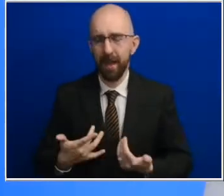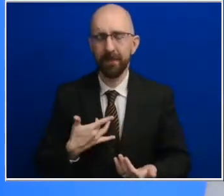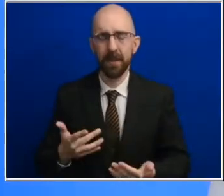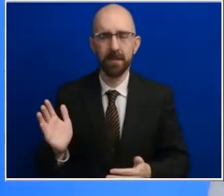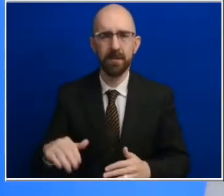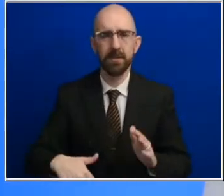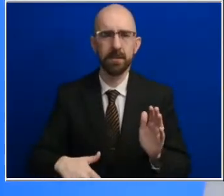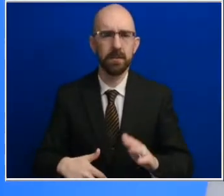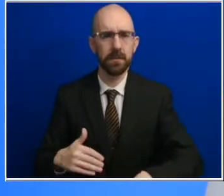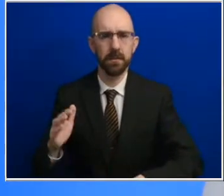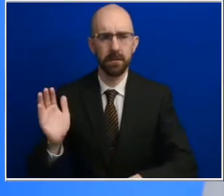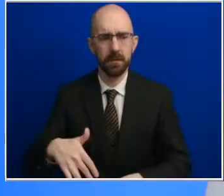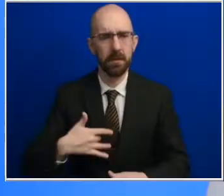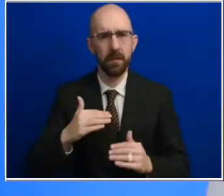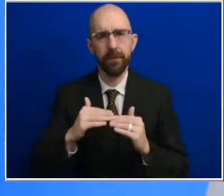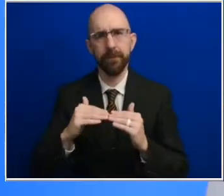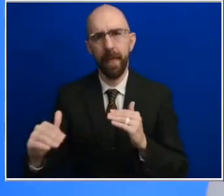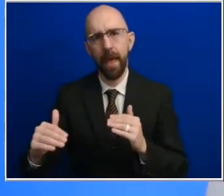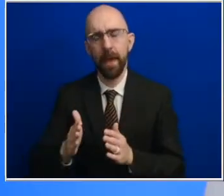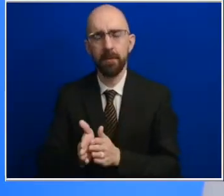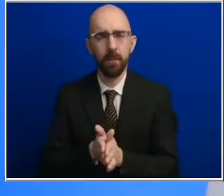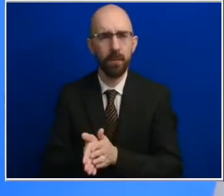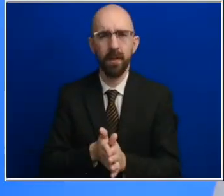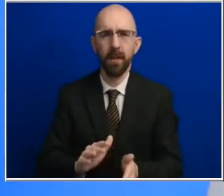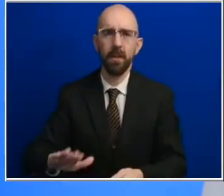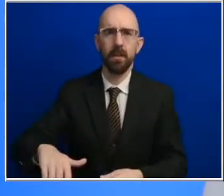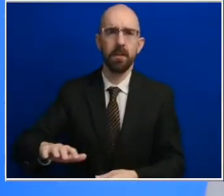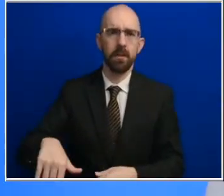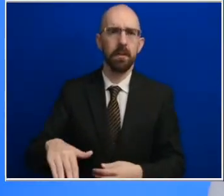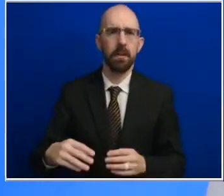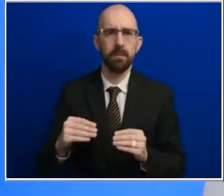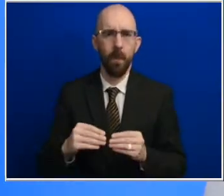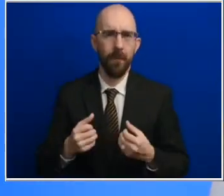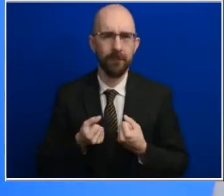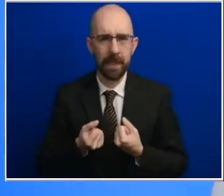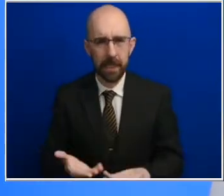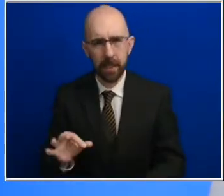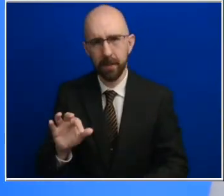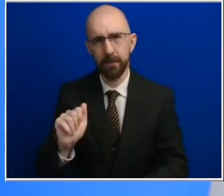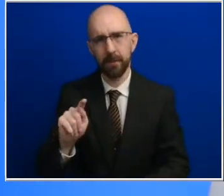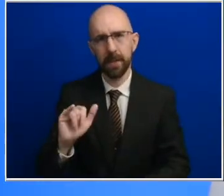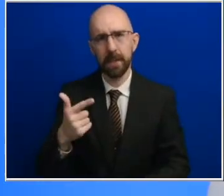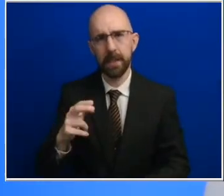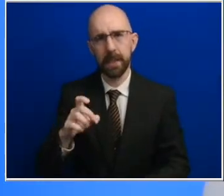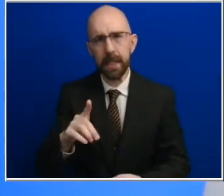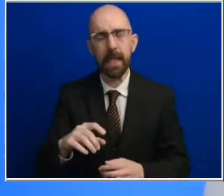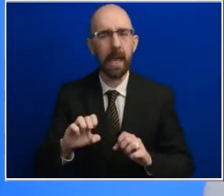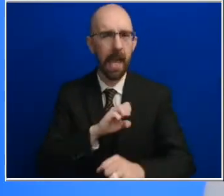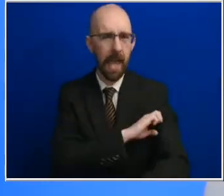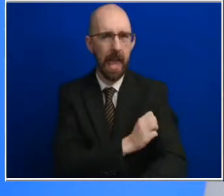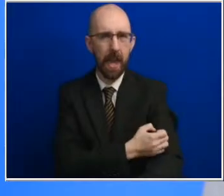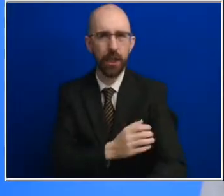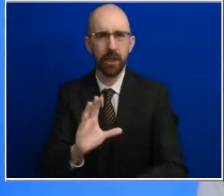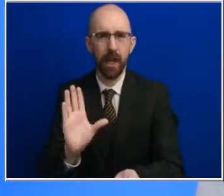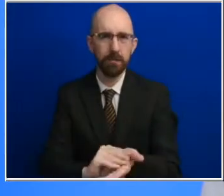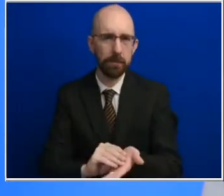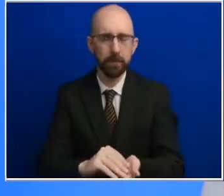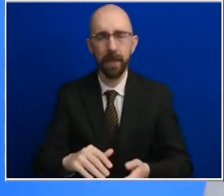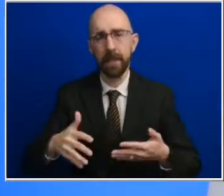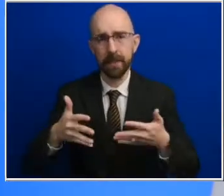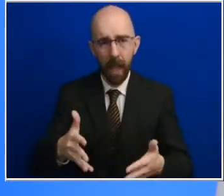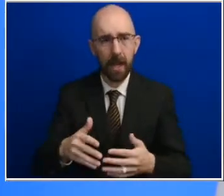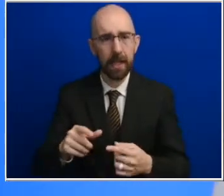less motivated, more more fatigue, less energy. We see anxiety, especially stuff like